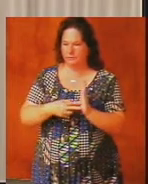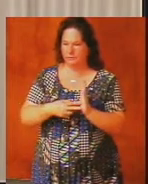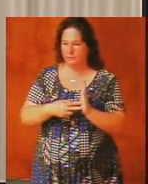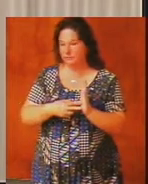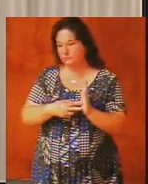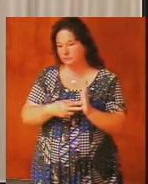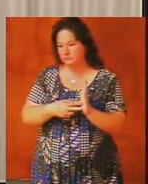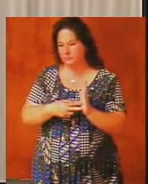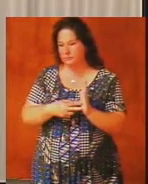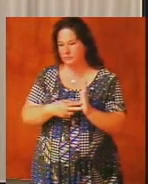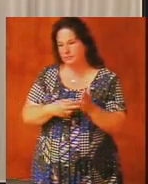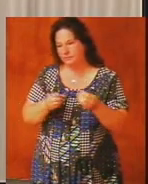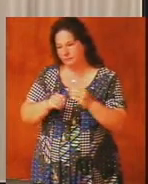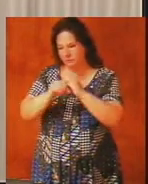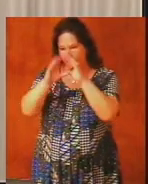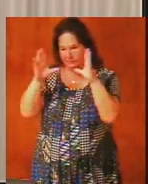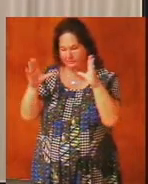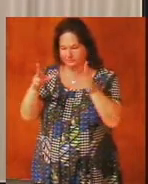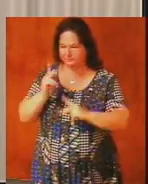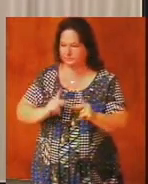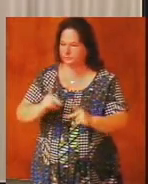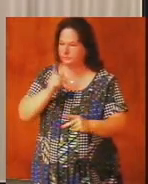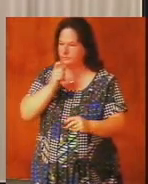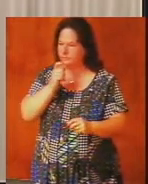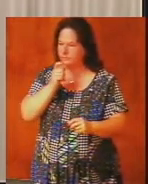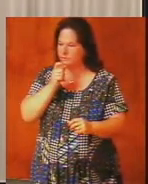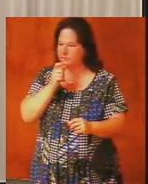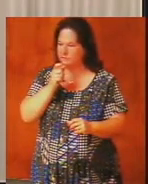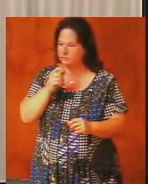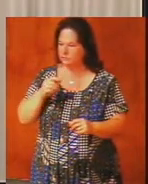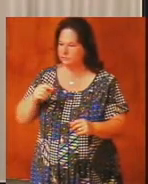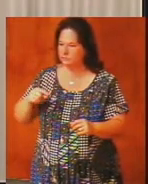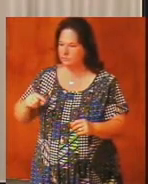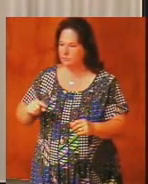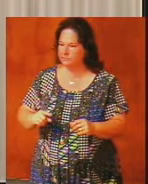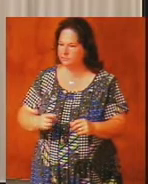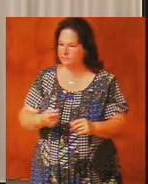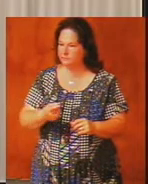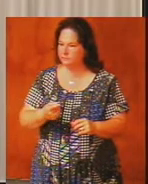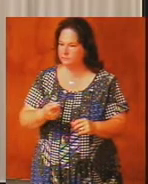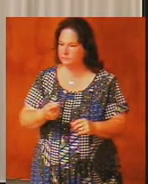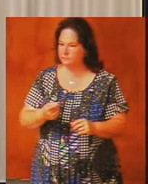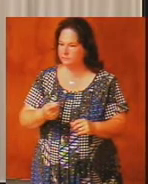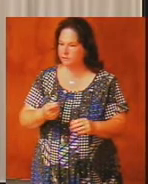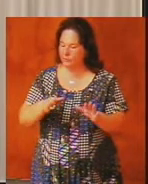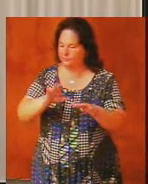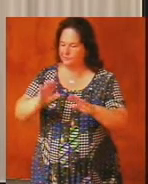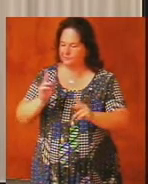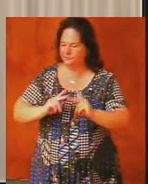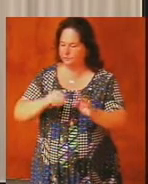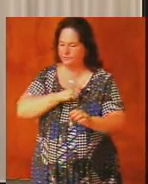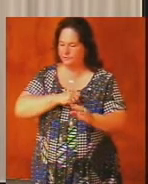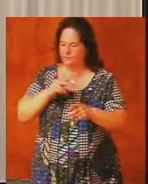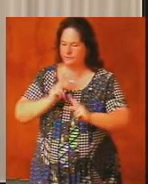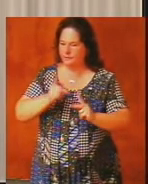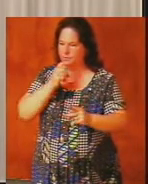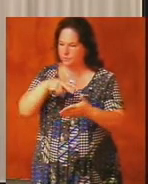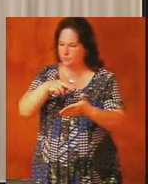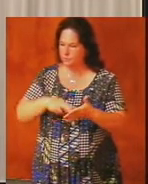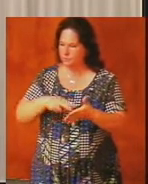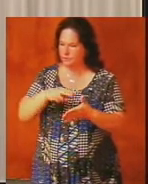Well, obviously, to those who would be reading this letter.